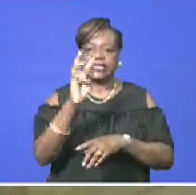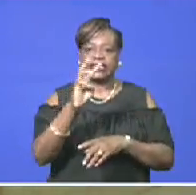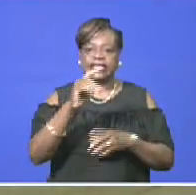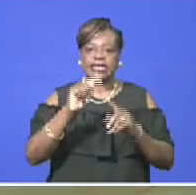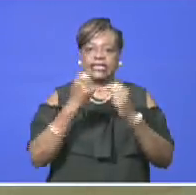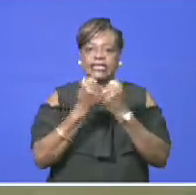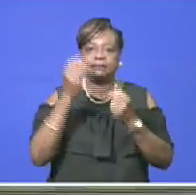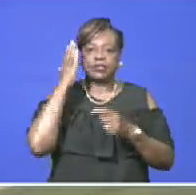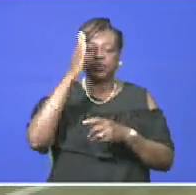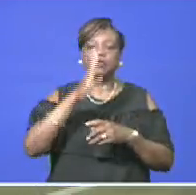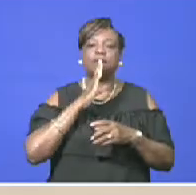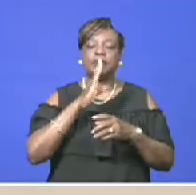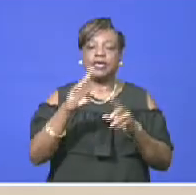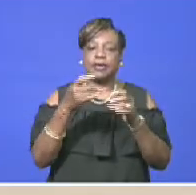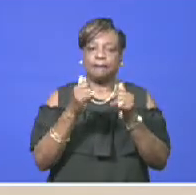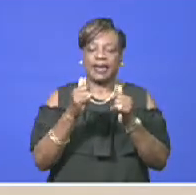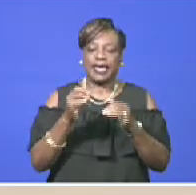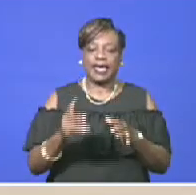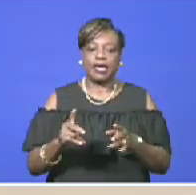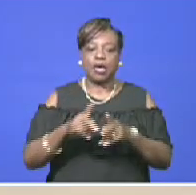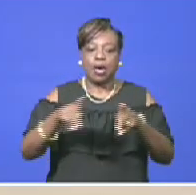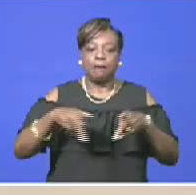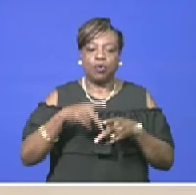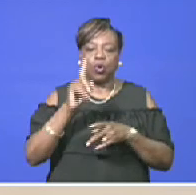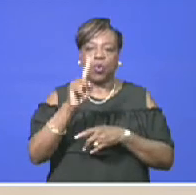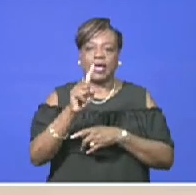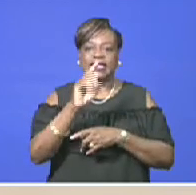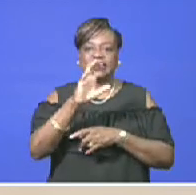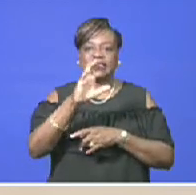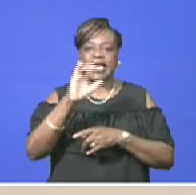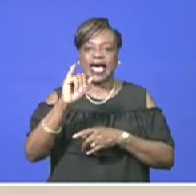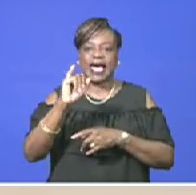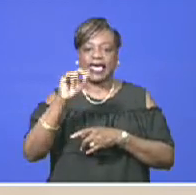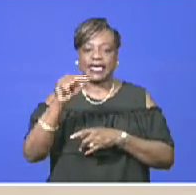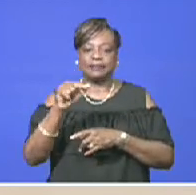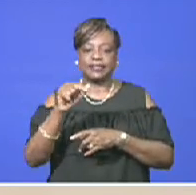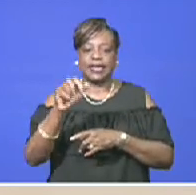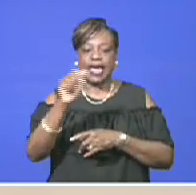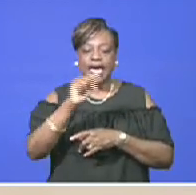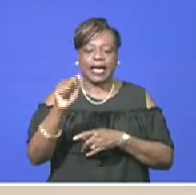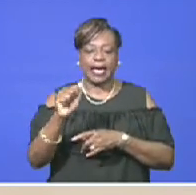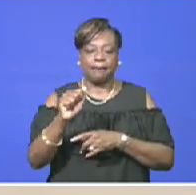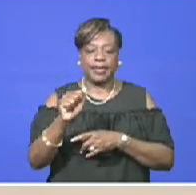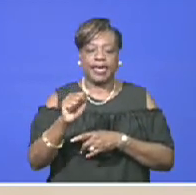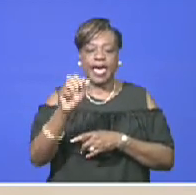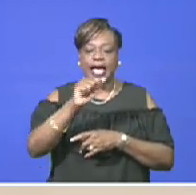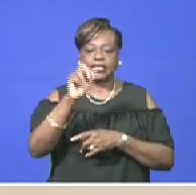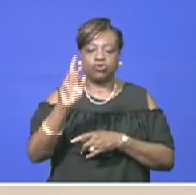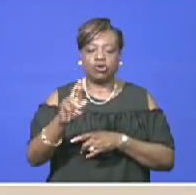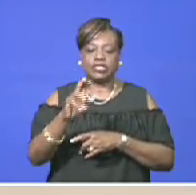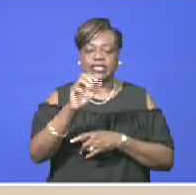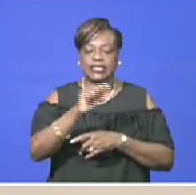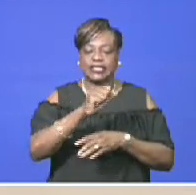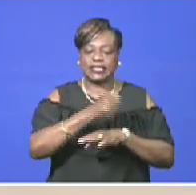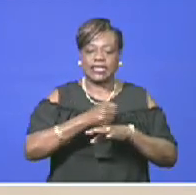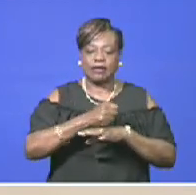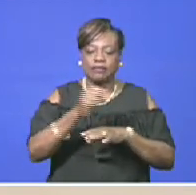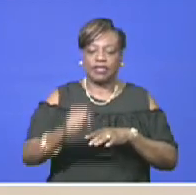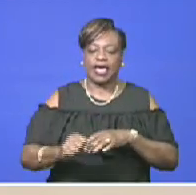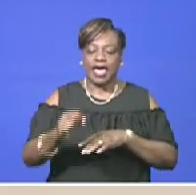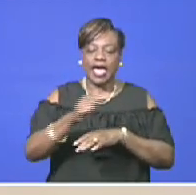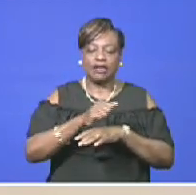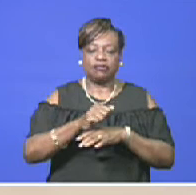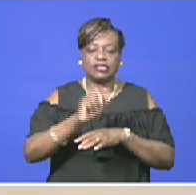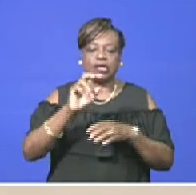part, divided into four pools. Pool 1, C.I. Gibson, Agape, Anatole Rogers, and South Andrews. Pool 2,